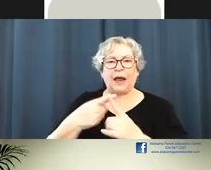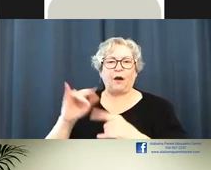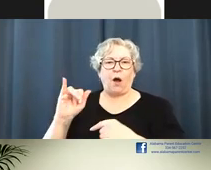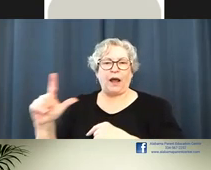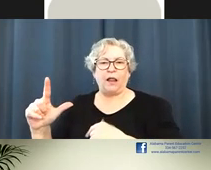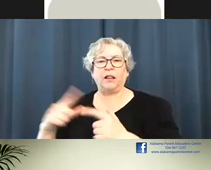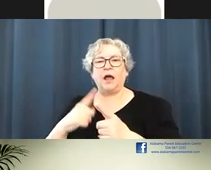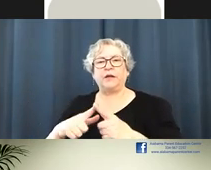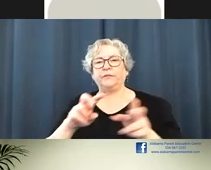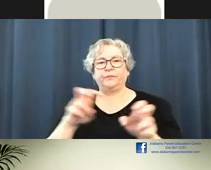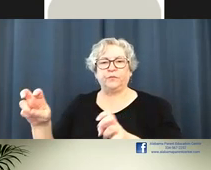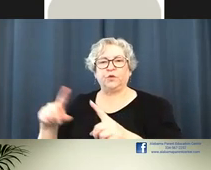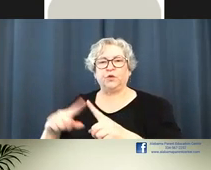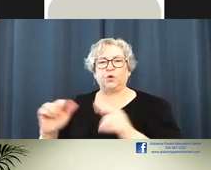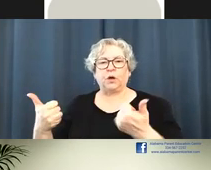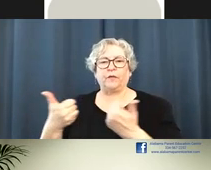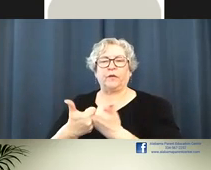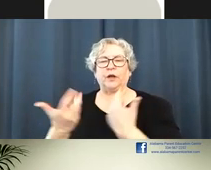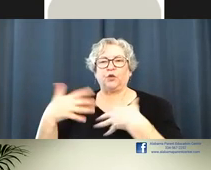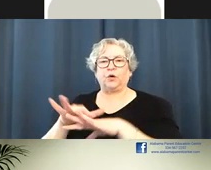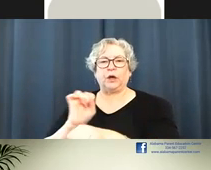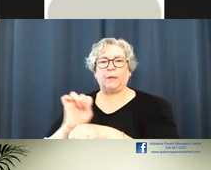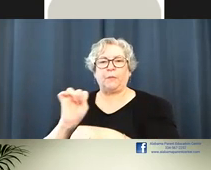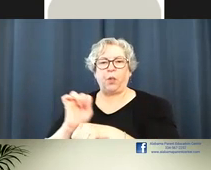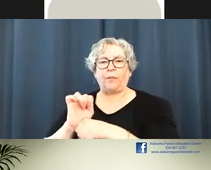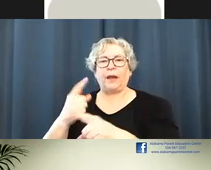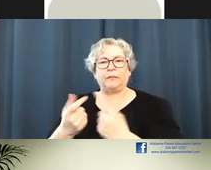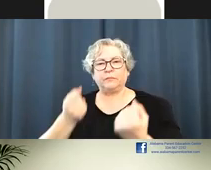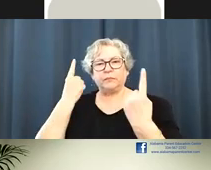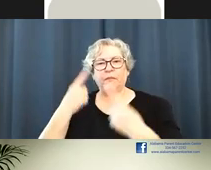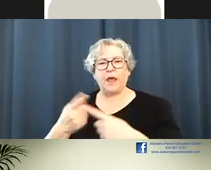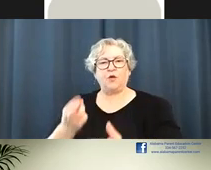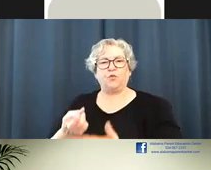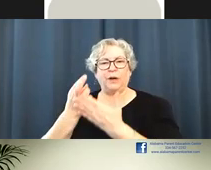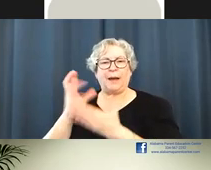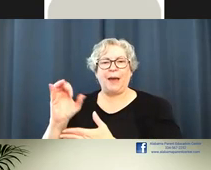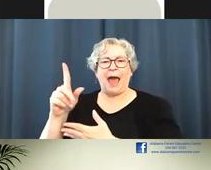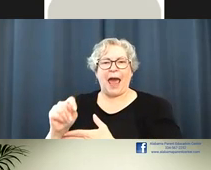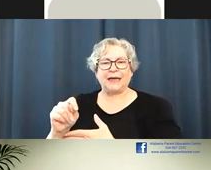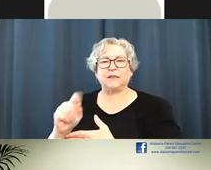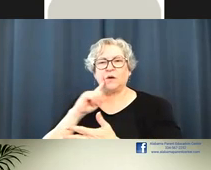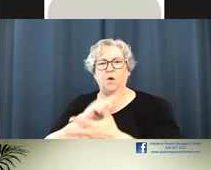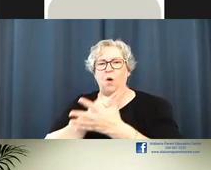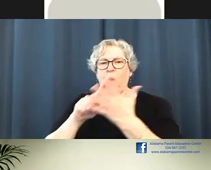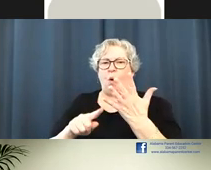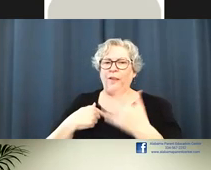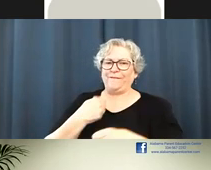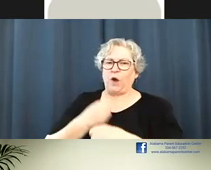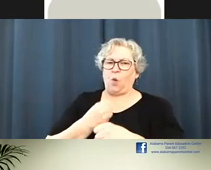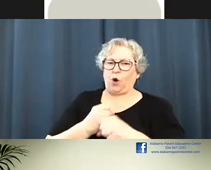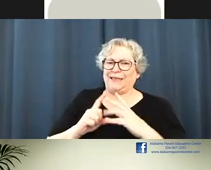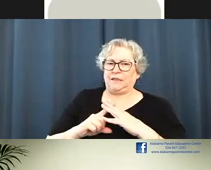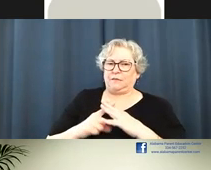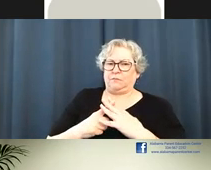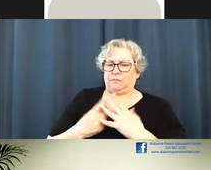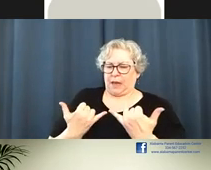and transitioning to competitive integrated employment and understanding the Rehab Act. And so all of our work is happening